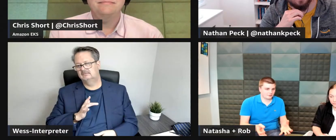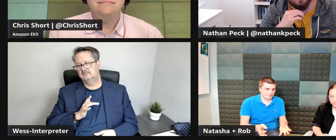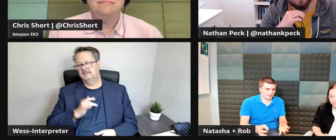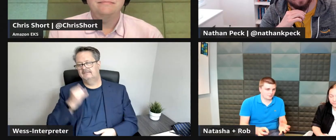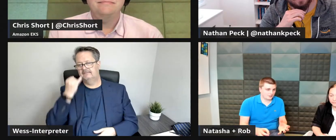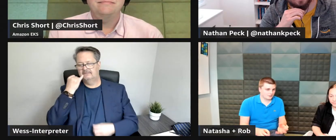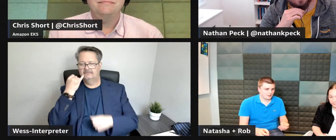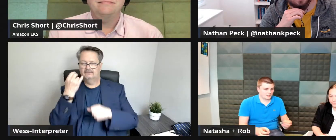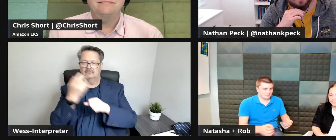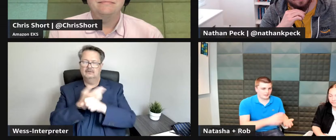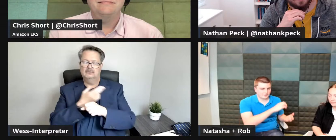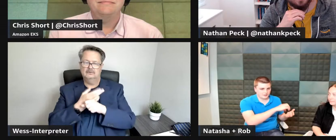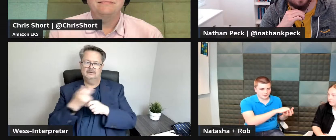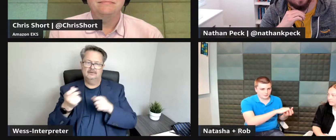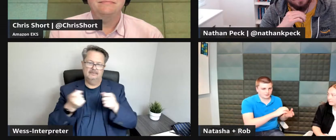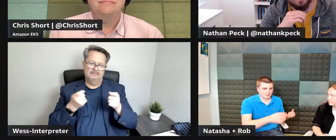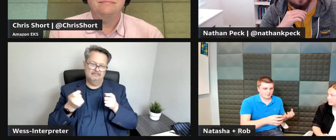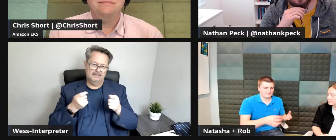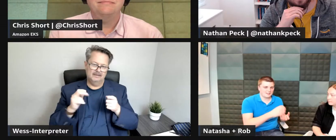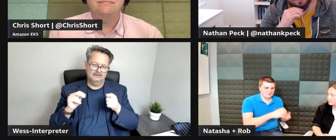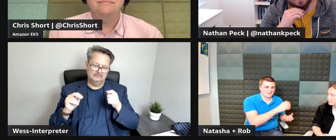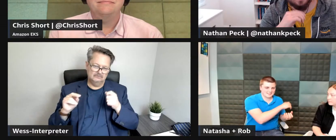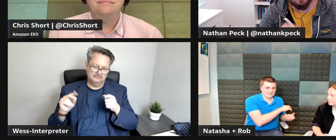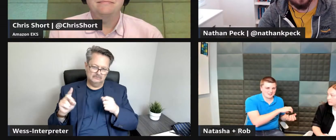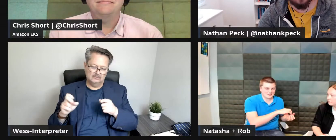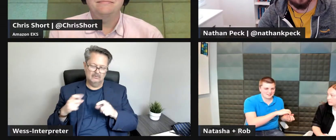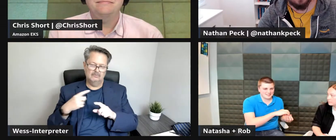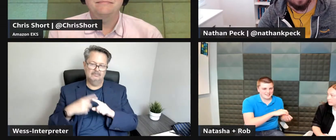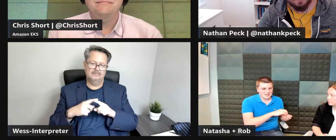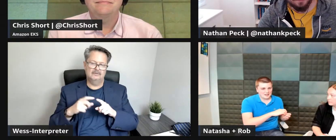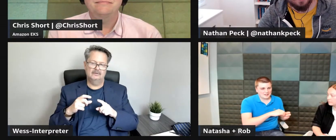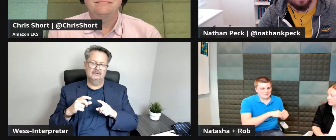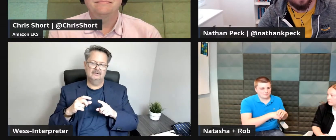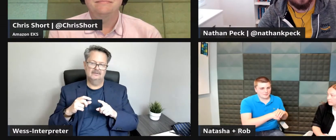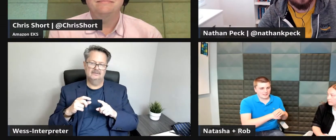node groups as well, and using spots, so going a bit further past this question,